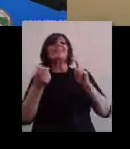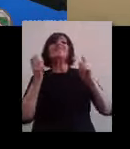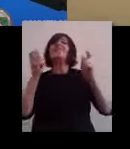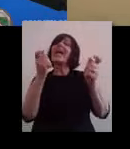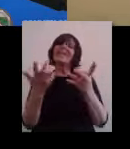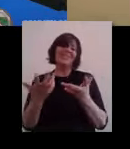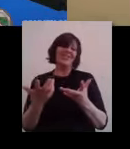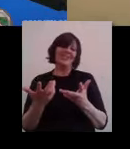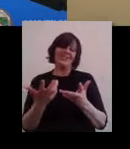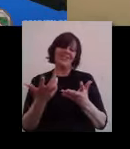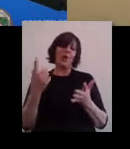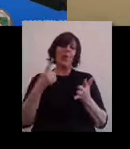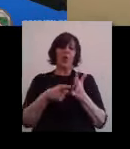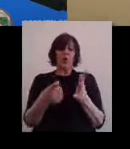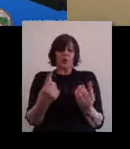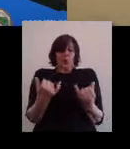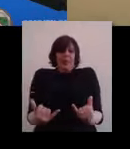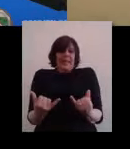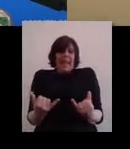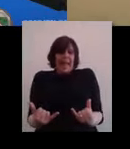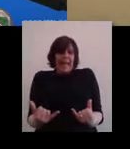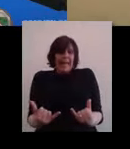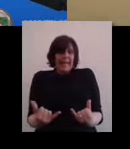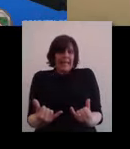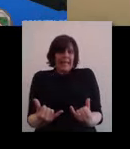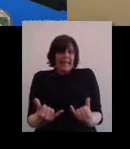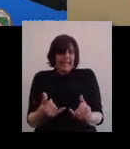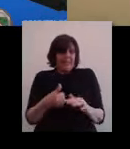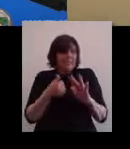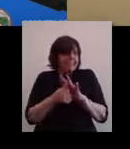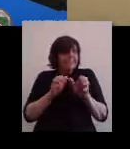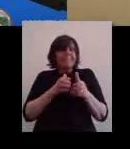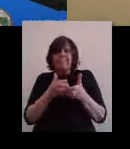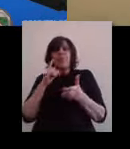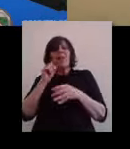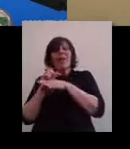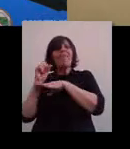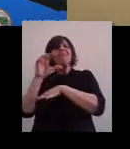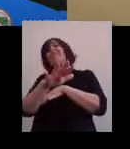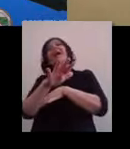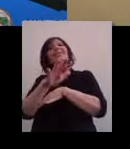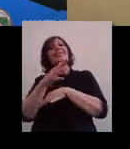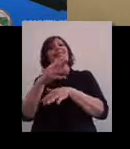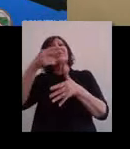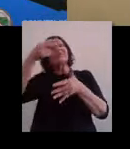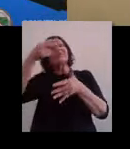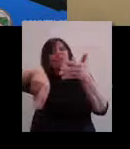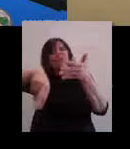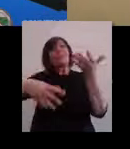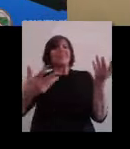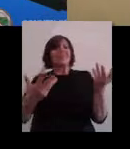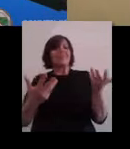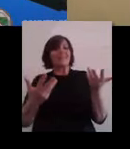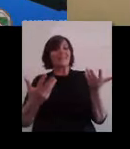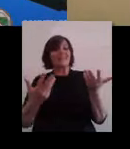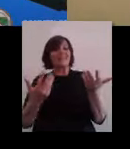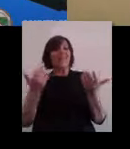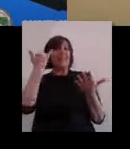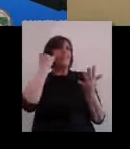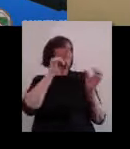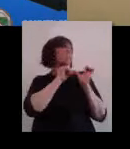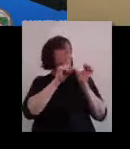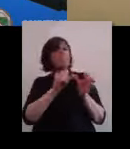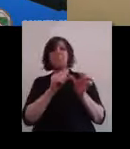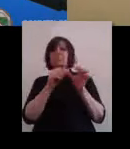do today and it's going to affect our numbers in 1 to 2 weeks. So if we are able to be consistent with keeping